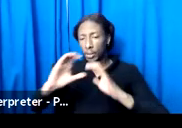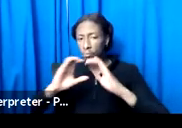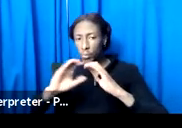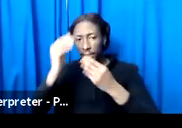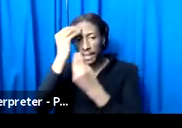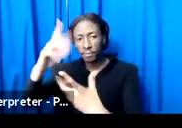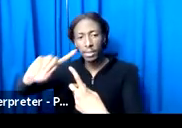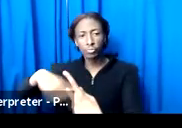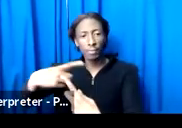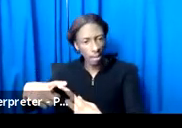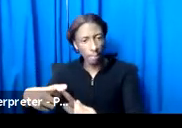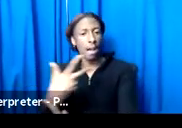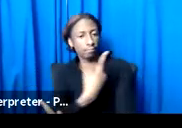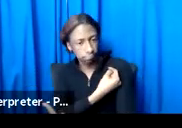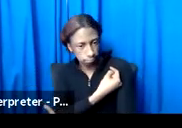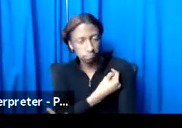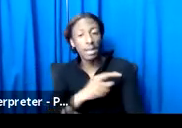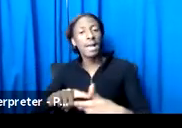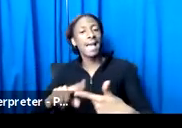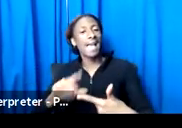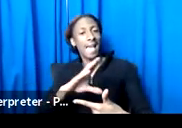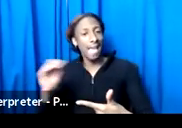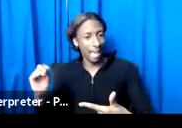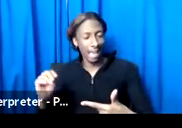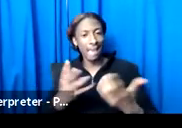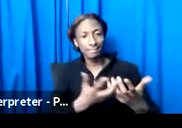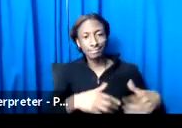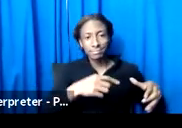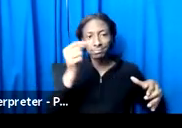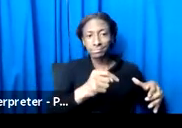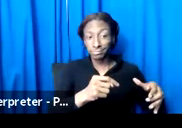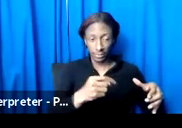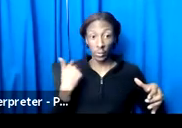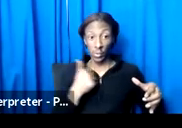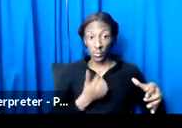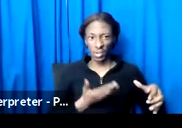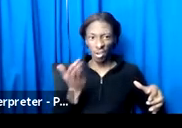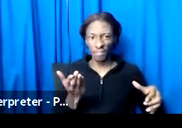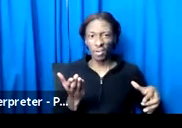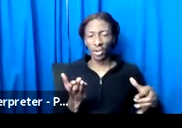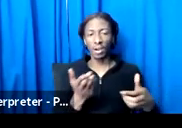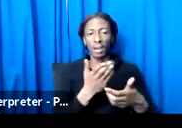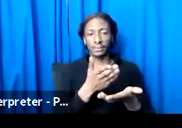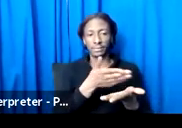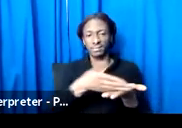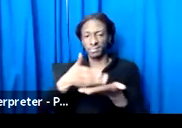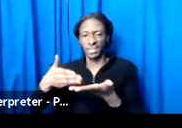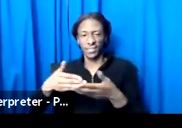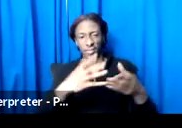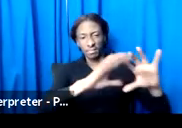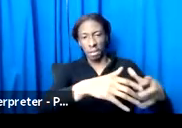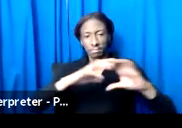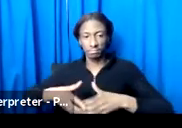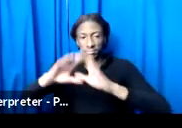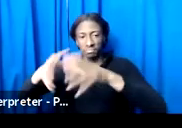on COVID-19 vaccines. And those toolkits that we offer are parsed into different audiences or based